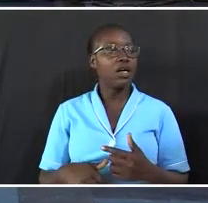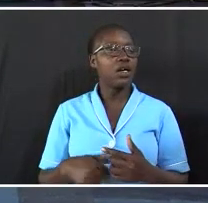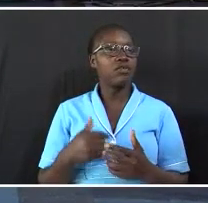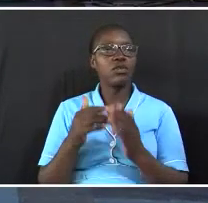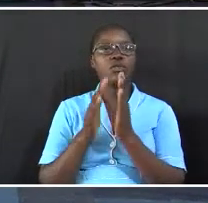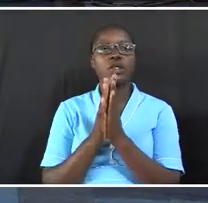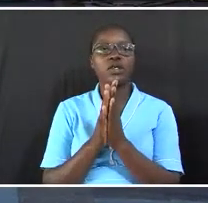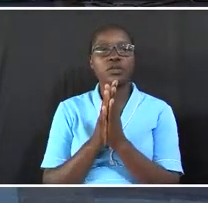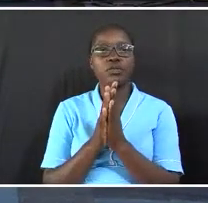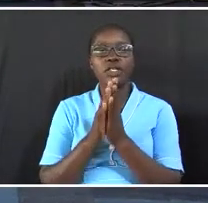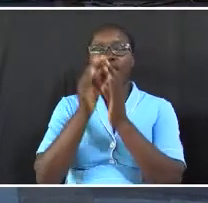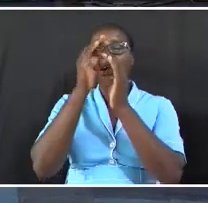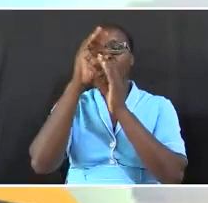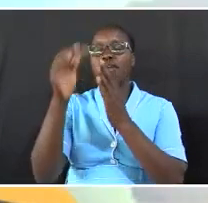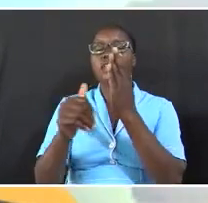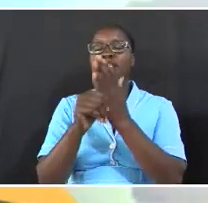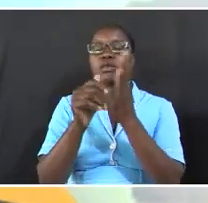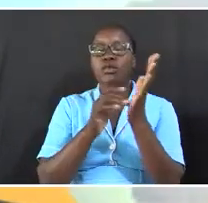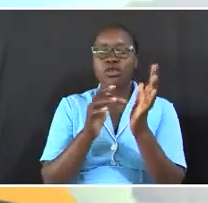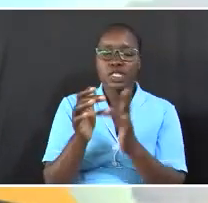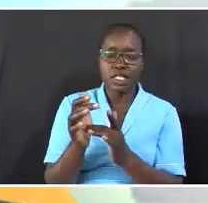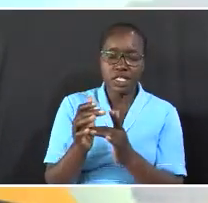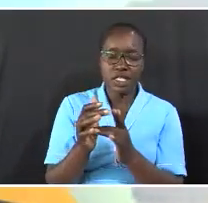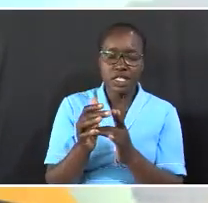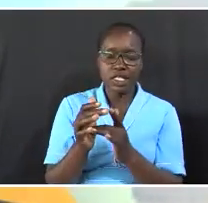Let us pray. Our Father, in the name of Jesus,